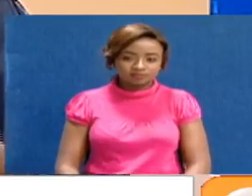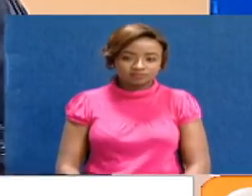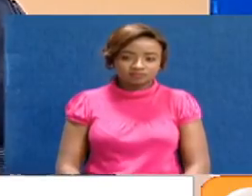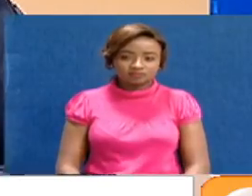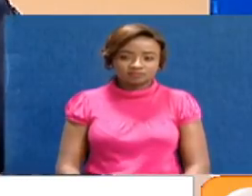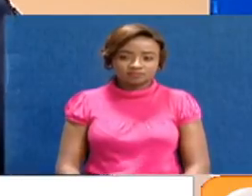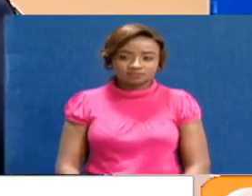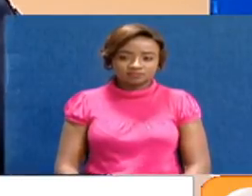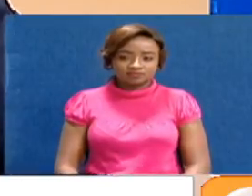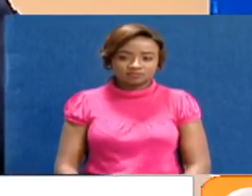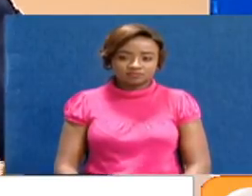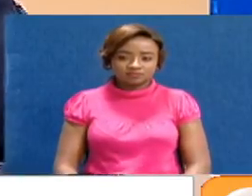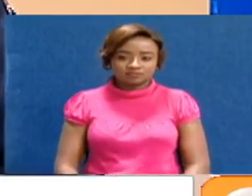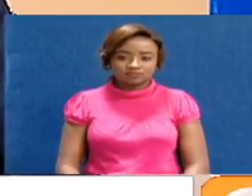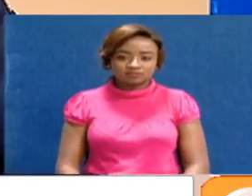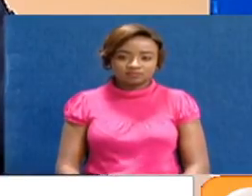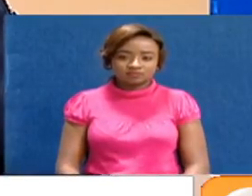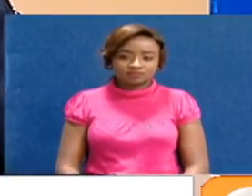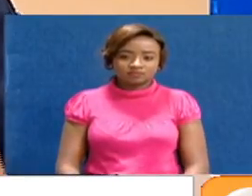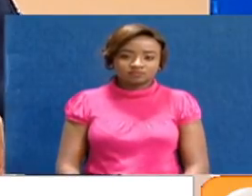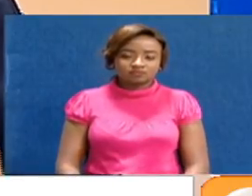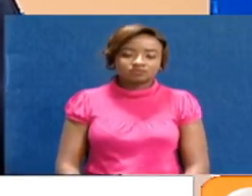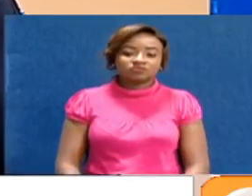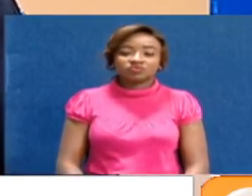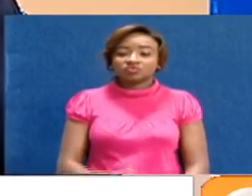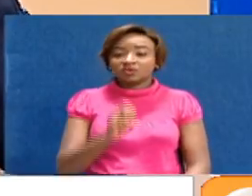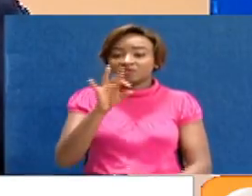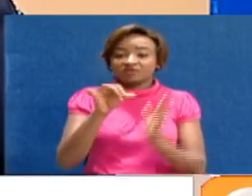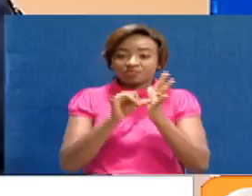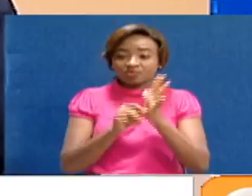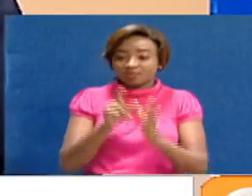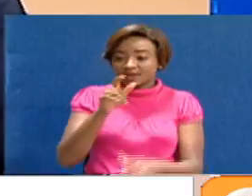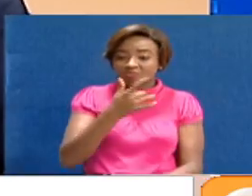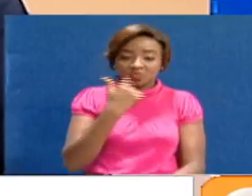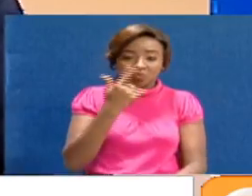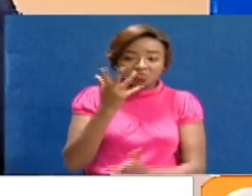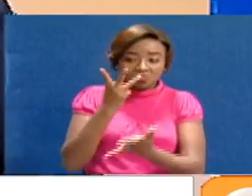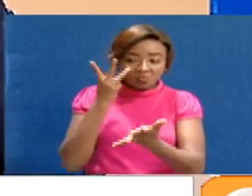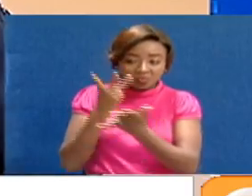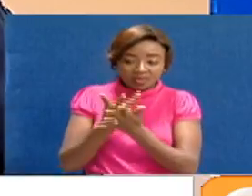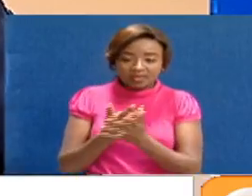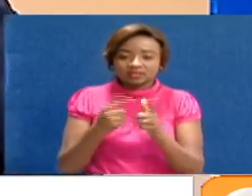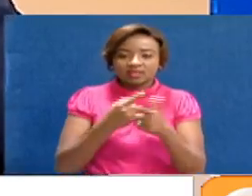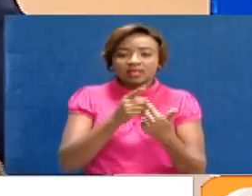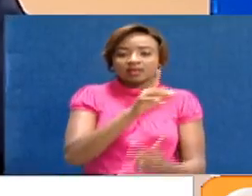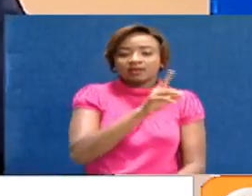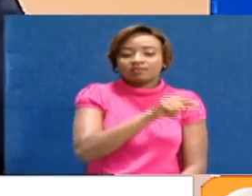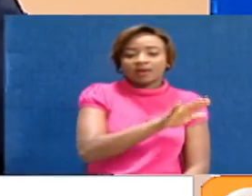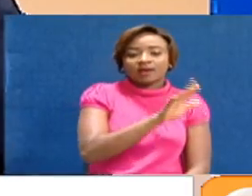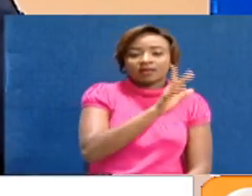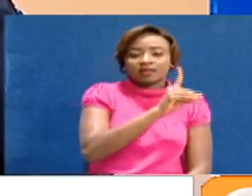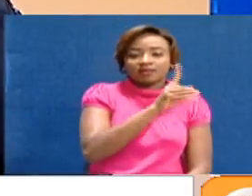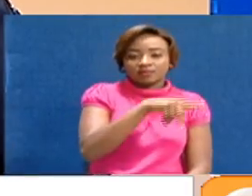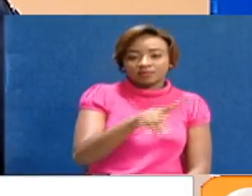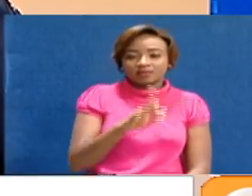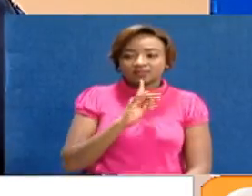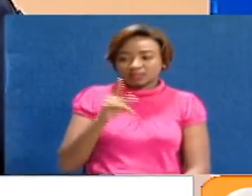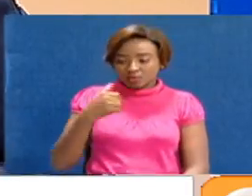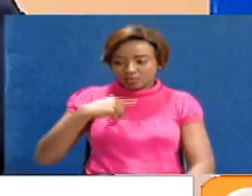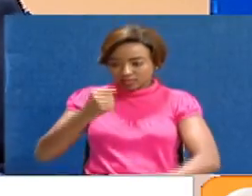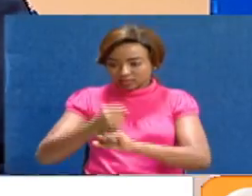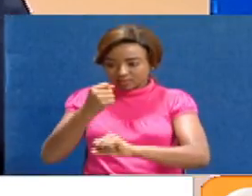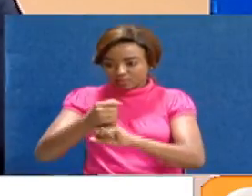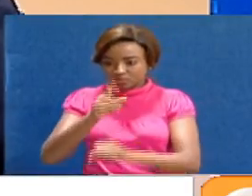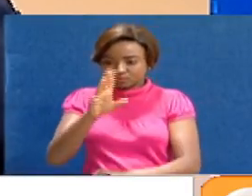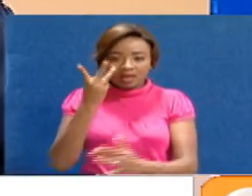cases? Yeah. If it's the witnesses who we are having problem with, the DPP has started a program where we facilitate the witnesses,